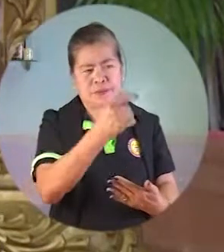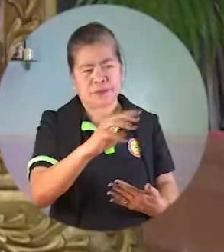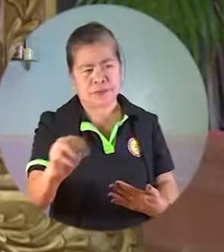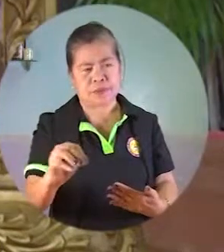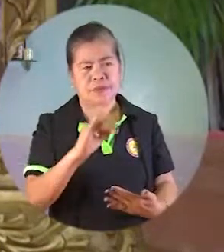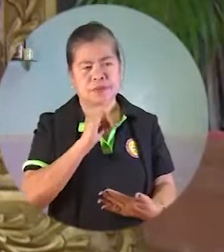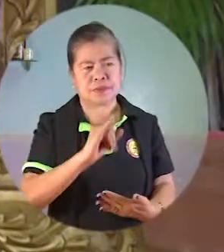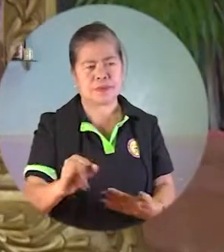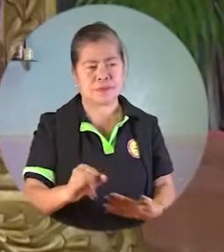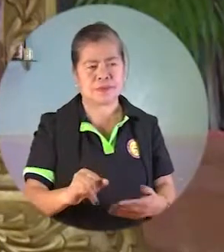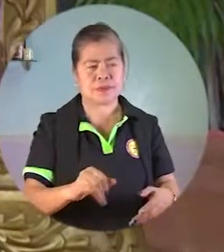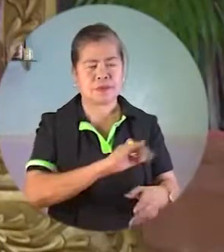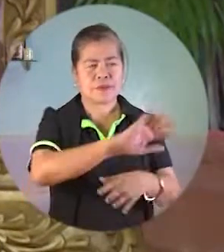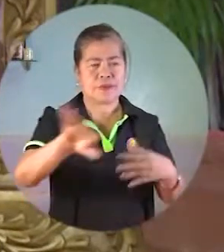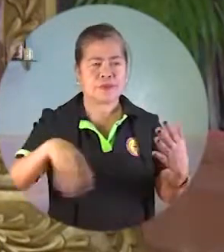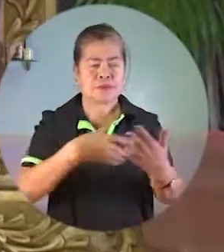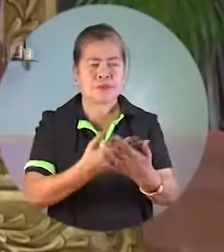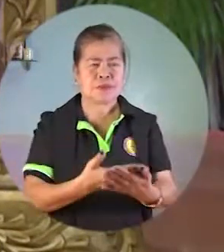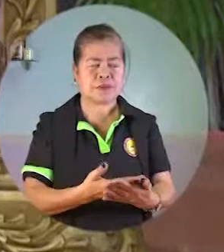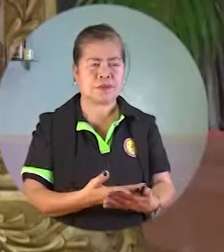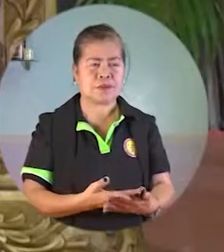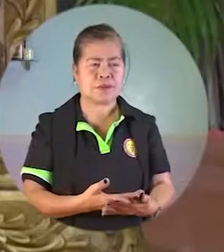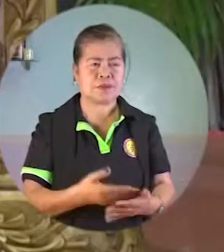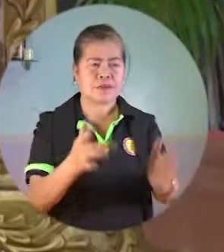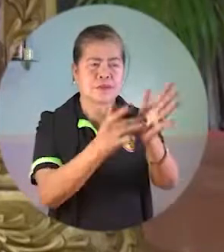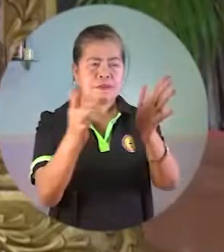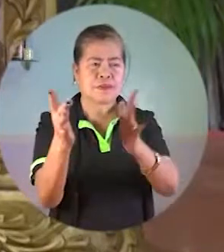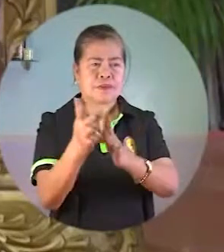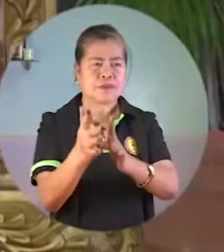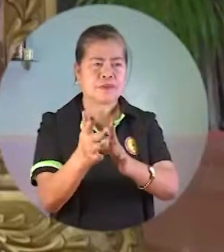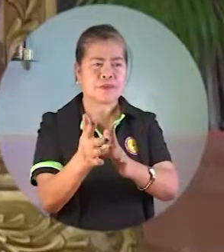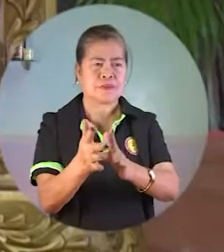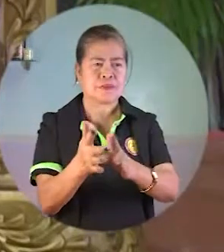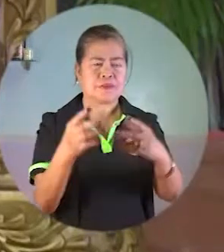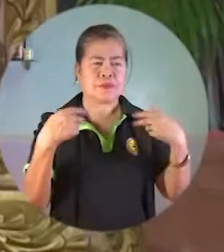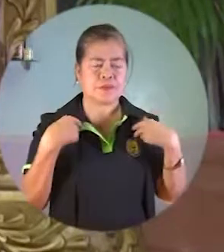For them, it is all over. Jesus,